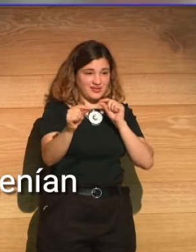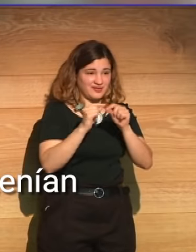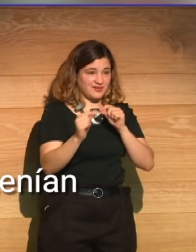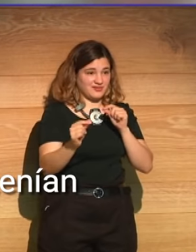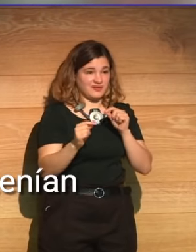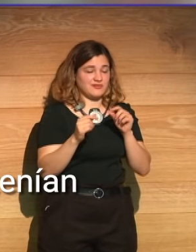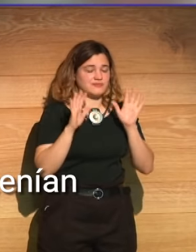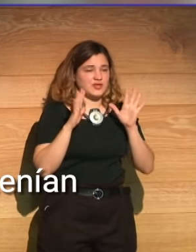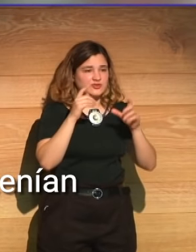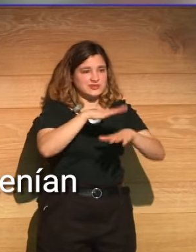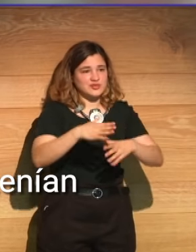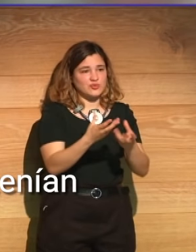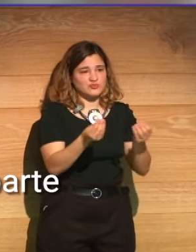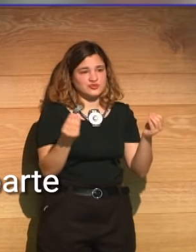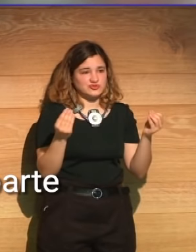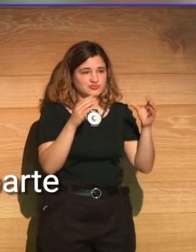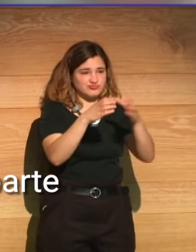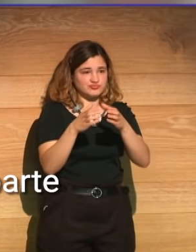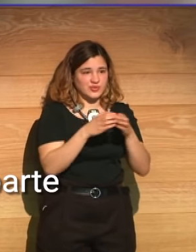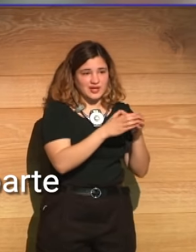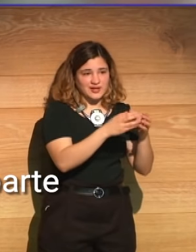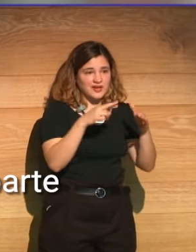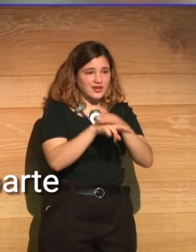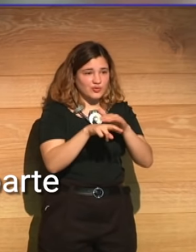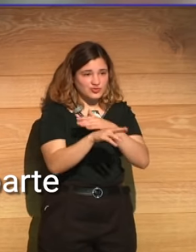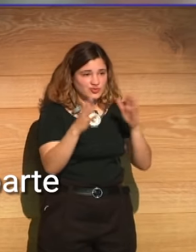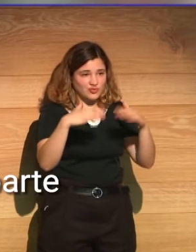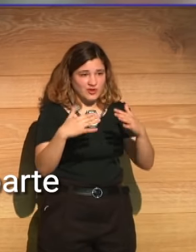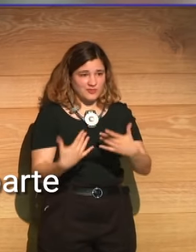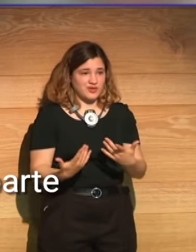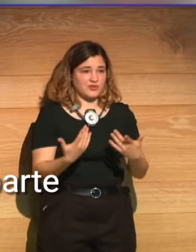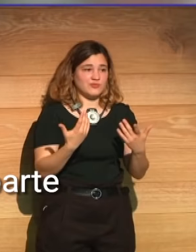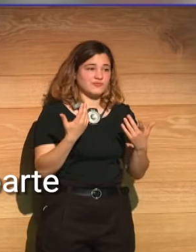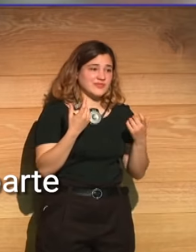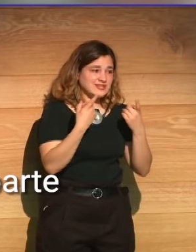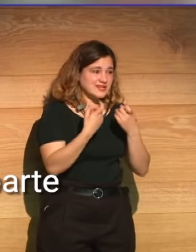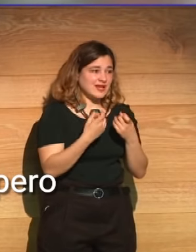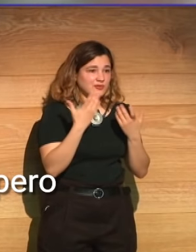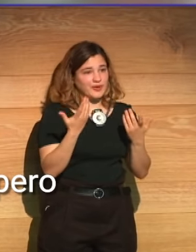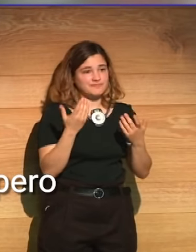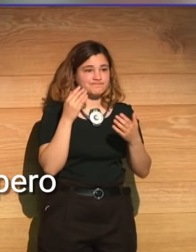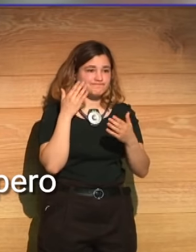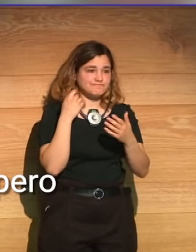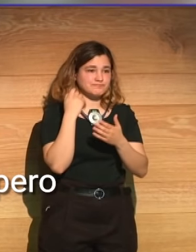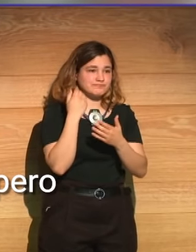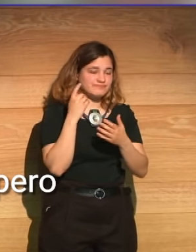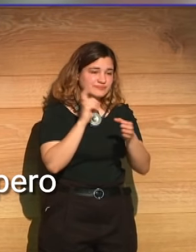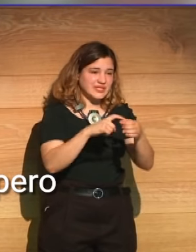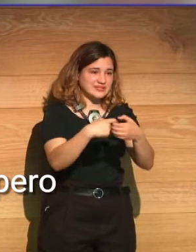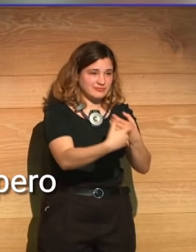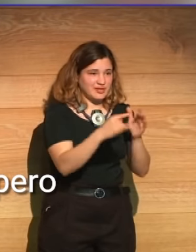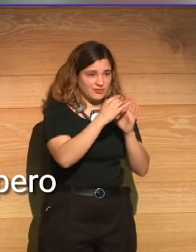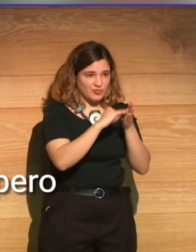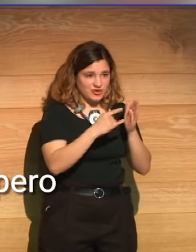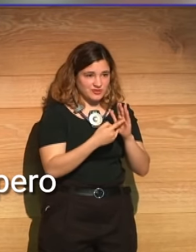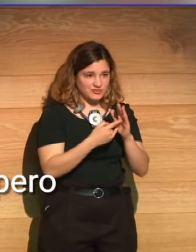the resources, didn't have the infrastructure, the connectivity, the personal devices to be able to participate alongside their peers. And so we heard